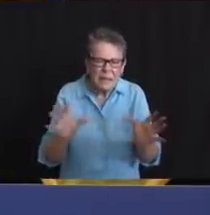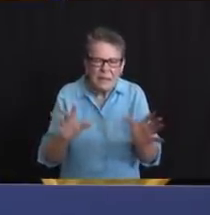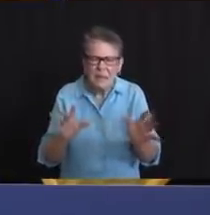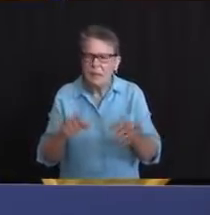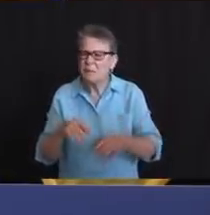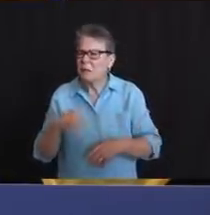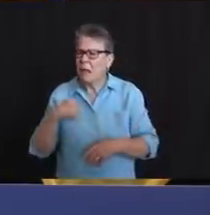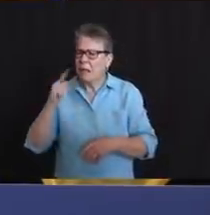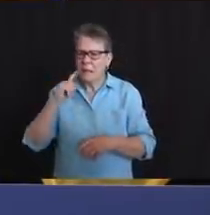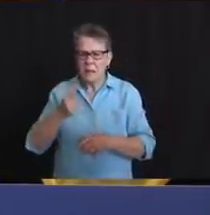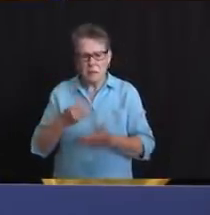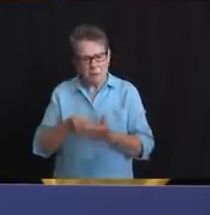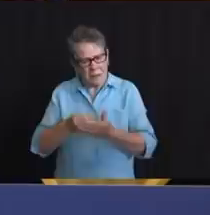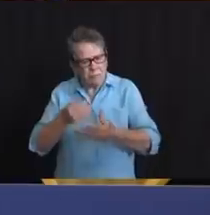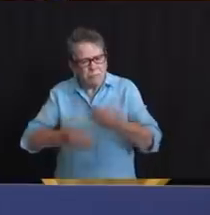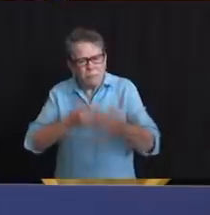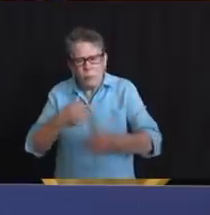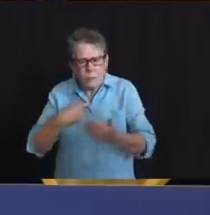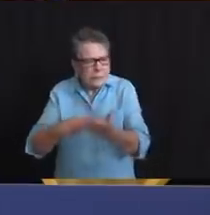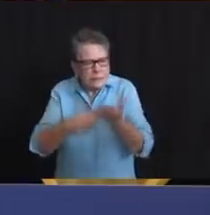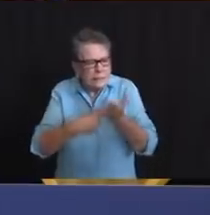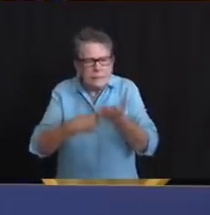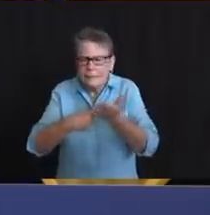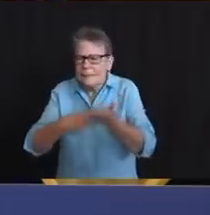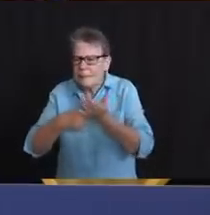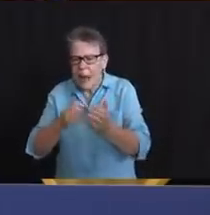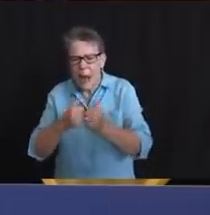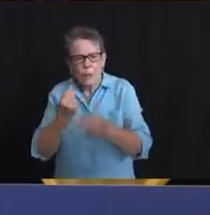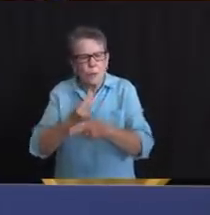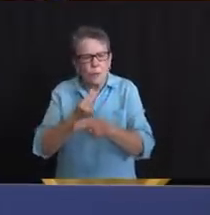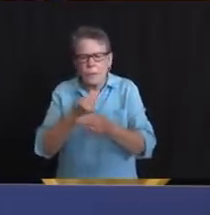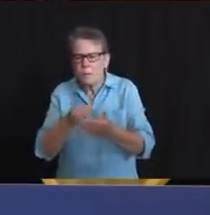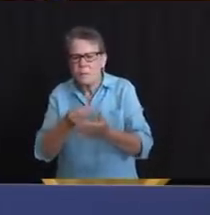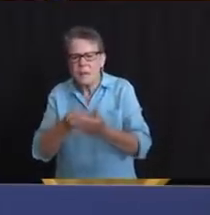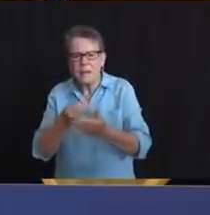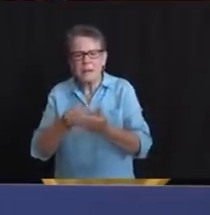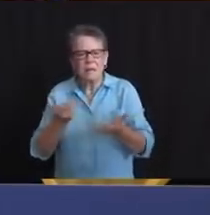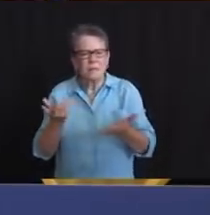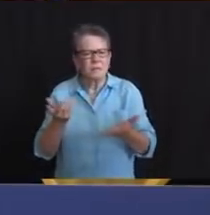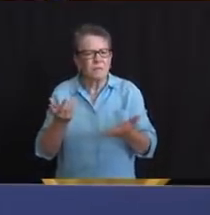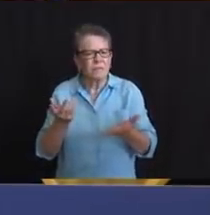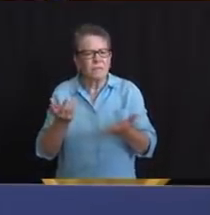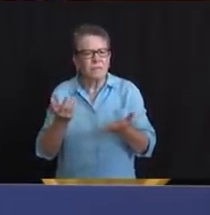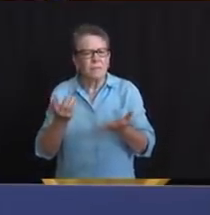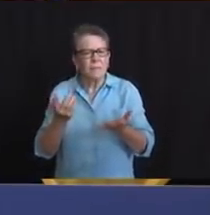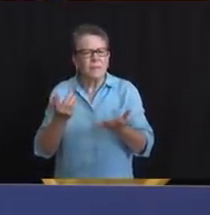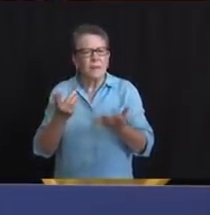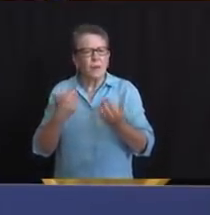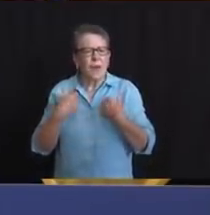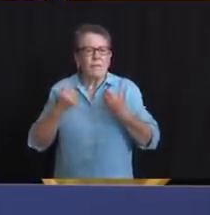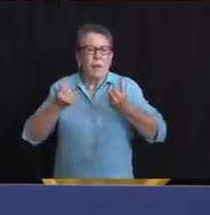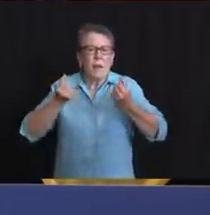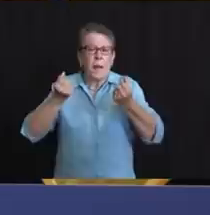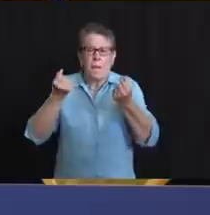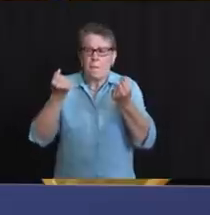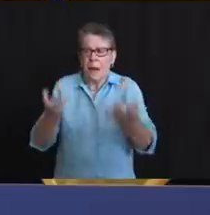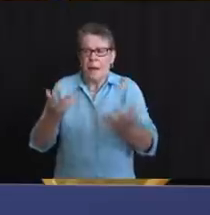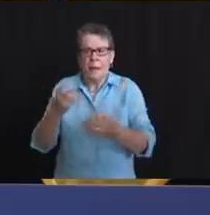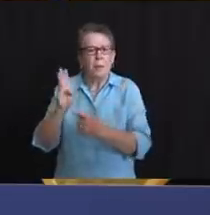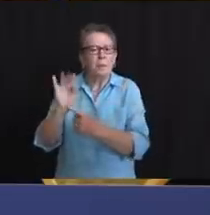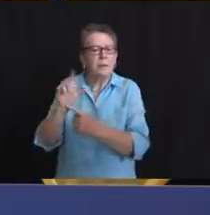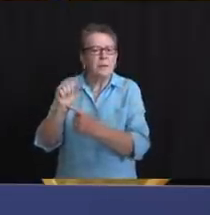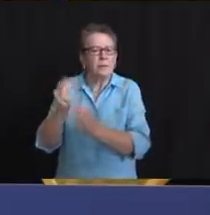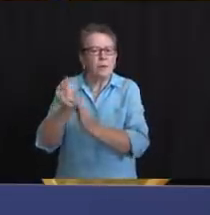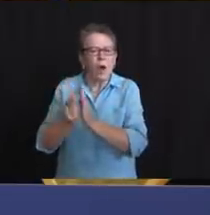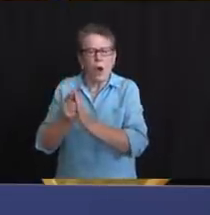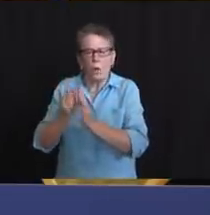form that takes, too early to tell, but I've signed a bunch of bills that were already directed at work, that